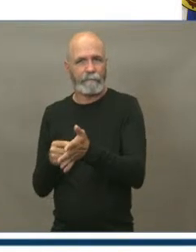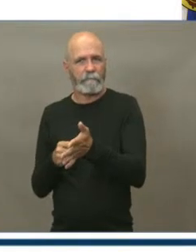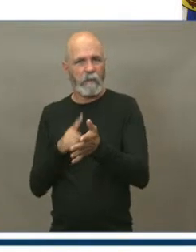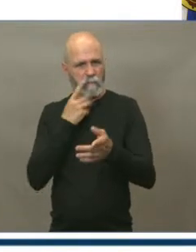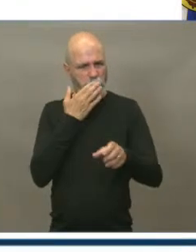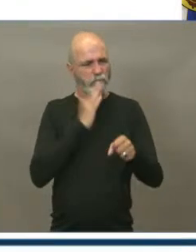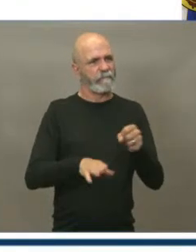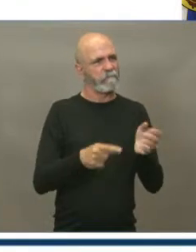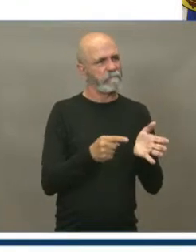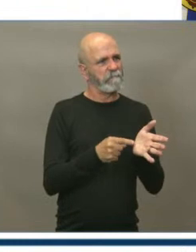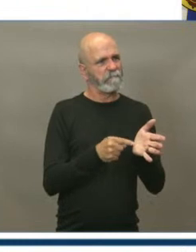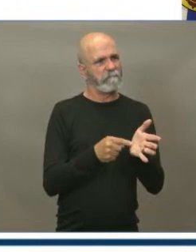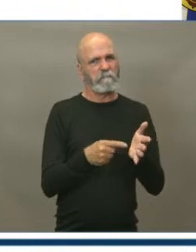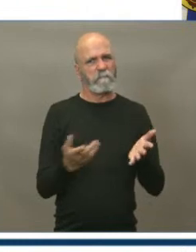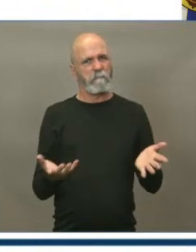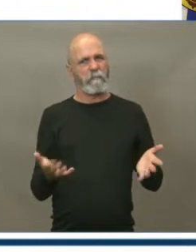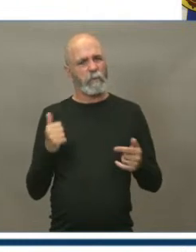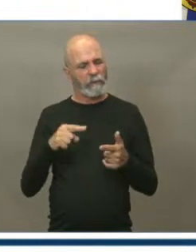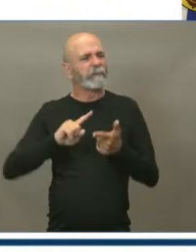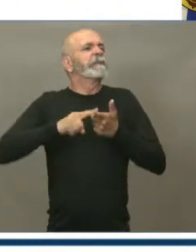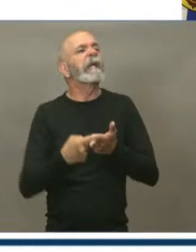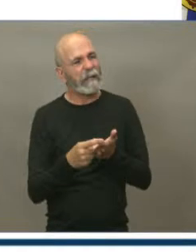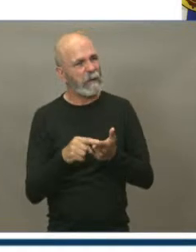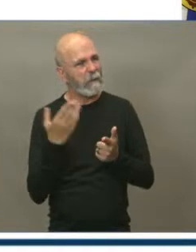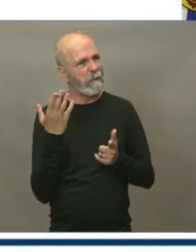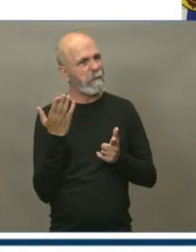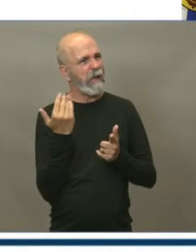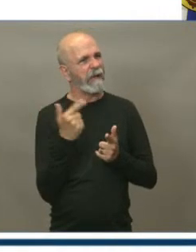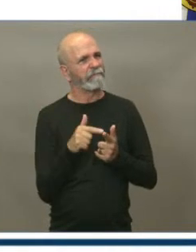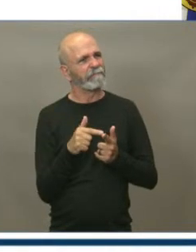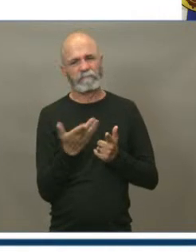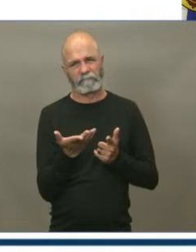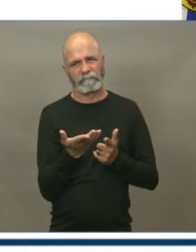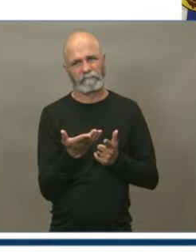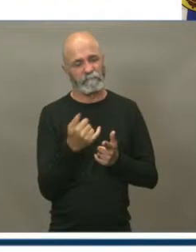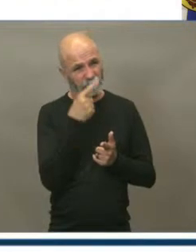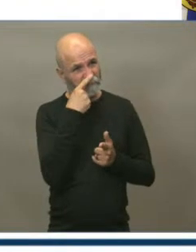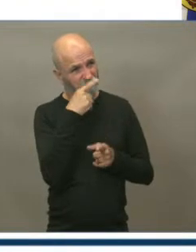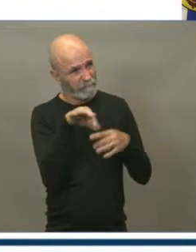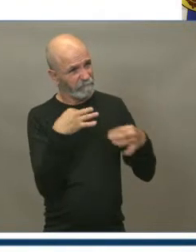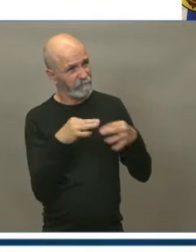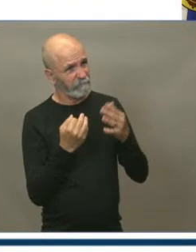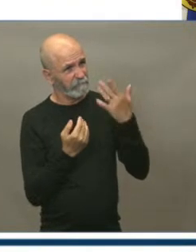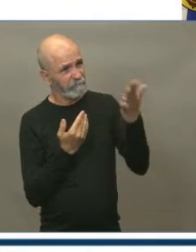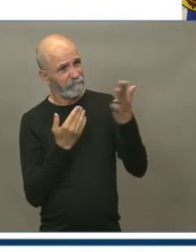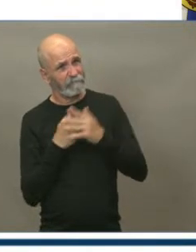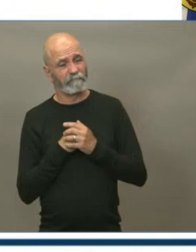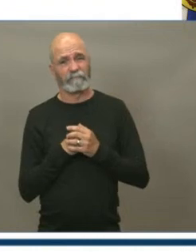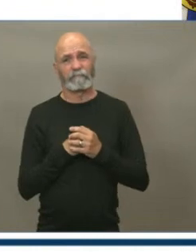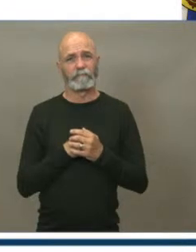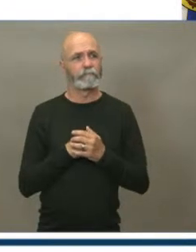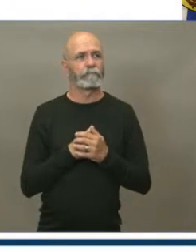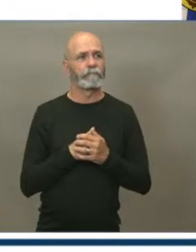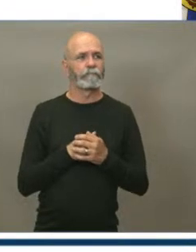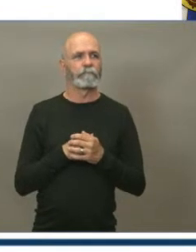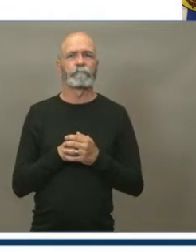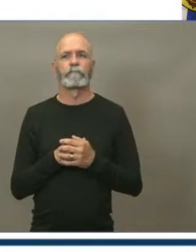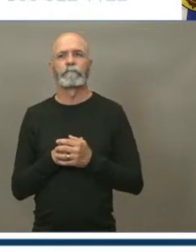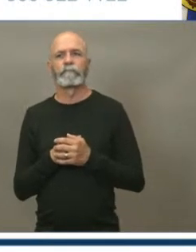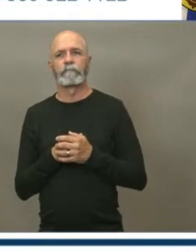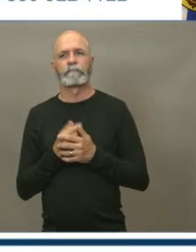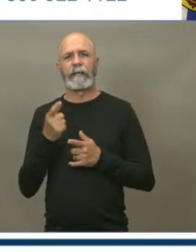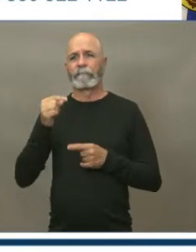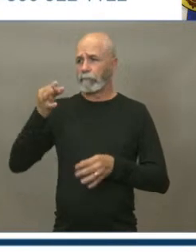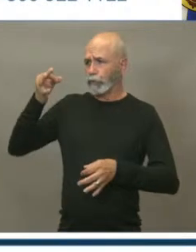this group demonstrated. So if either of you gentlemen can kind of shed some light on why you felt the need for getting an